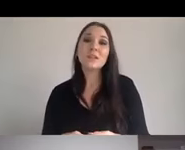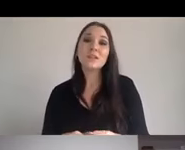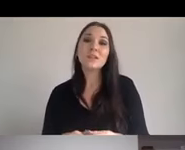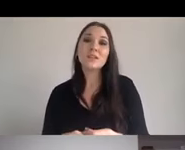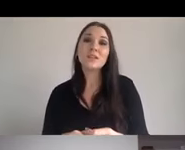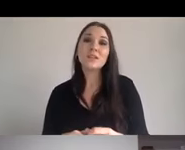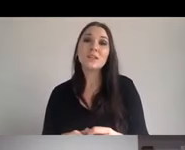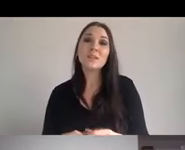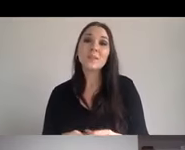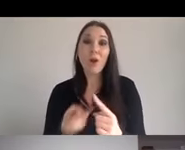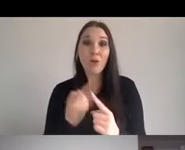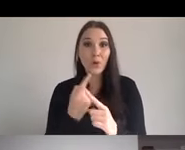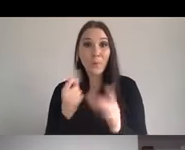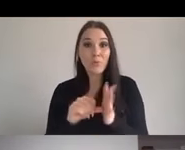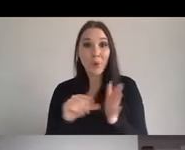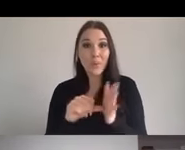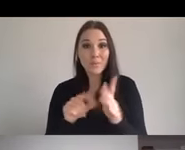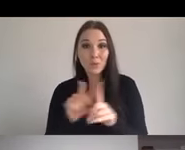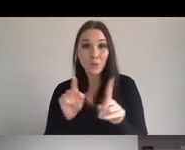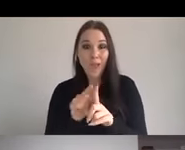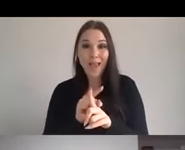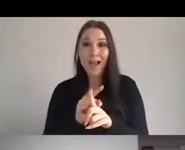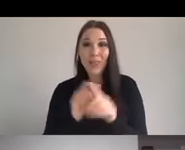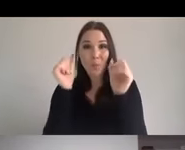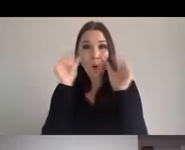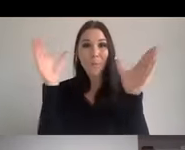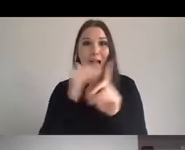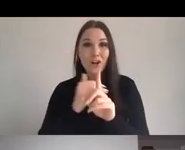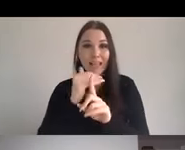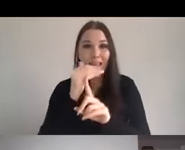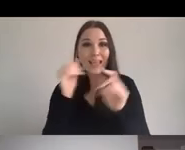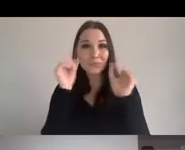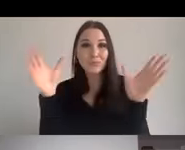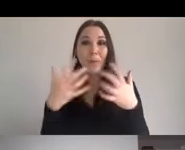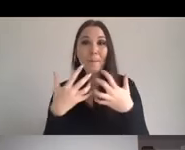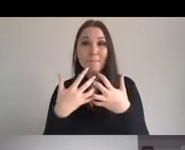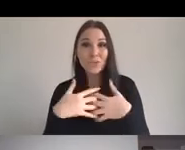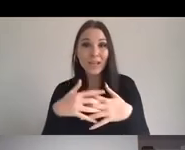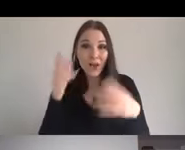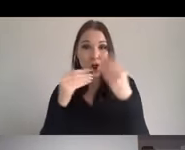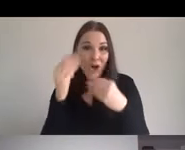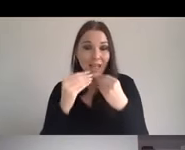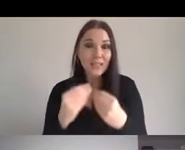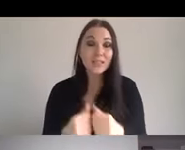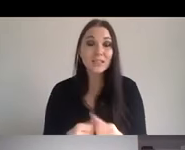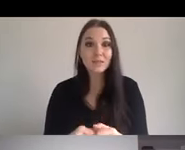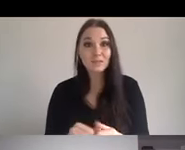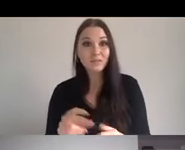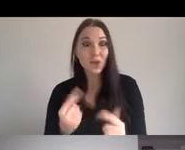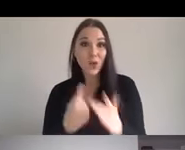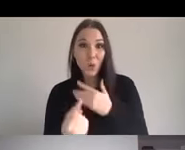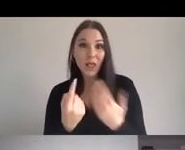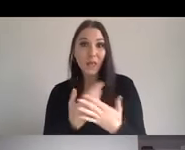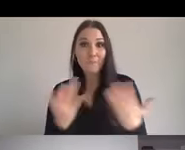Yeah, but another problem is, of course, the rising popularity in machine learning. So not only are there many people